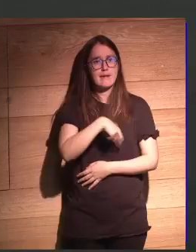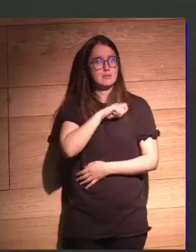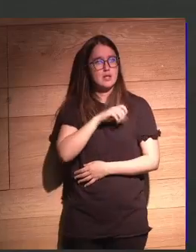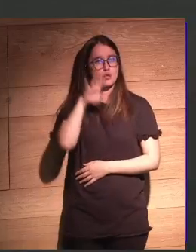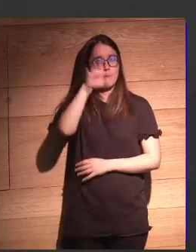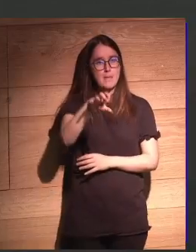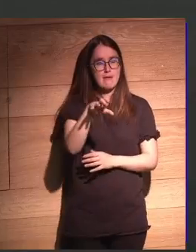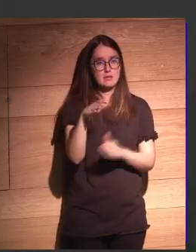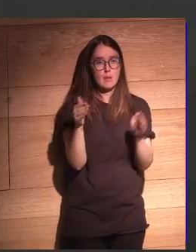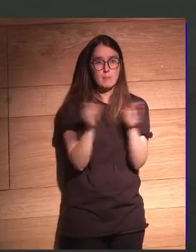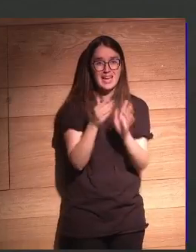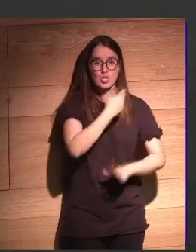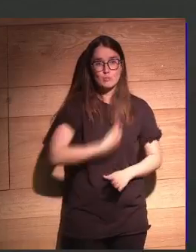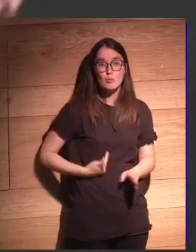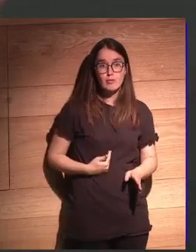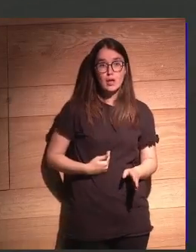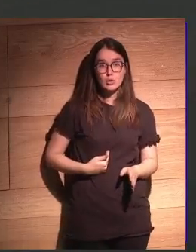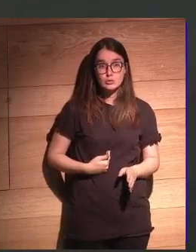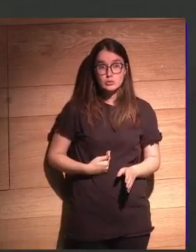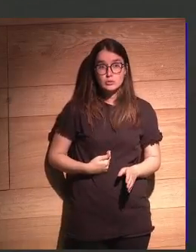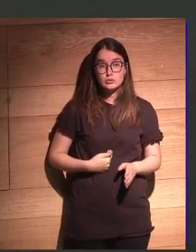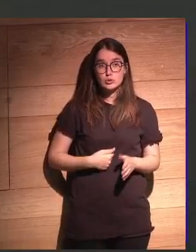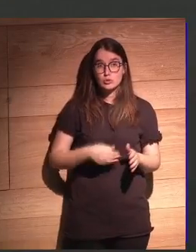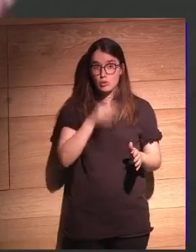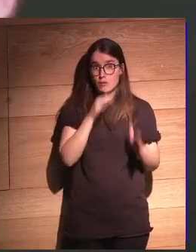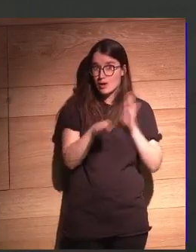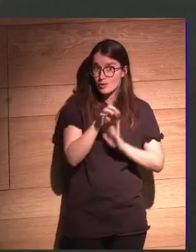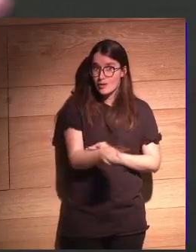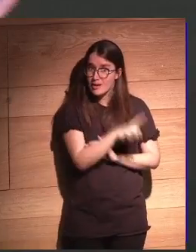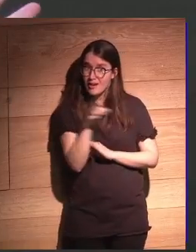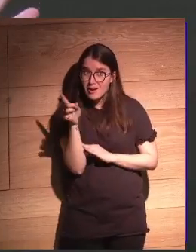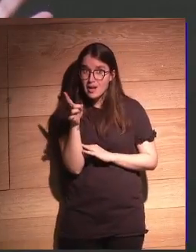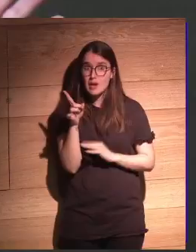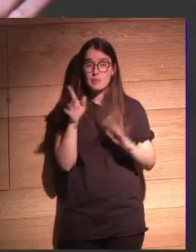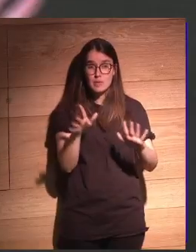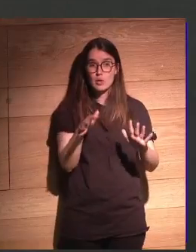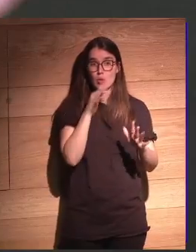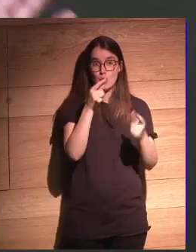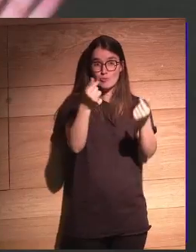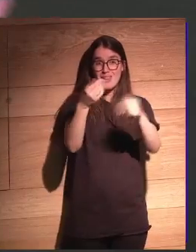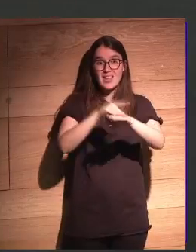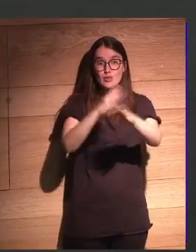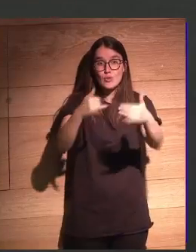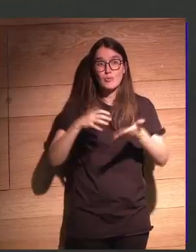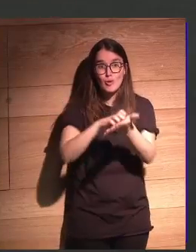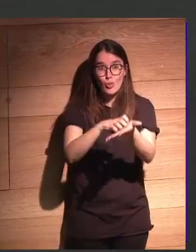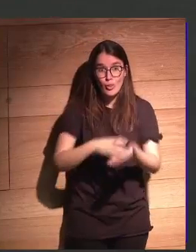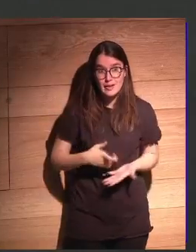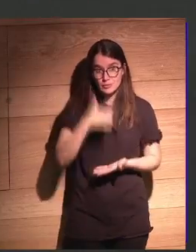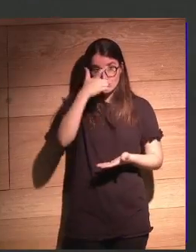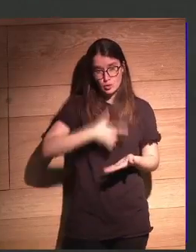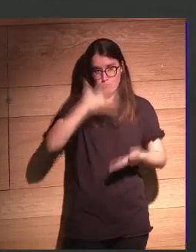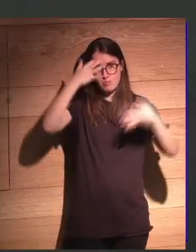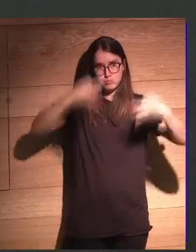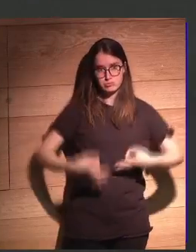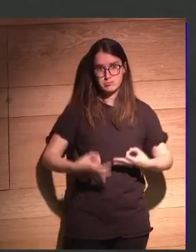now we are told that Spain is a country where we have a great number of